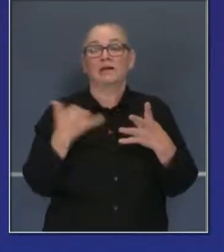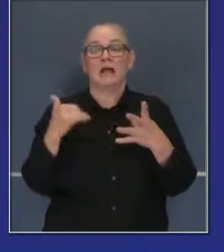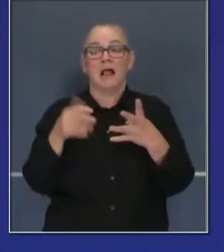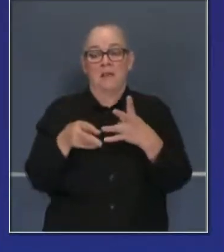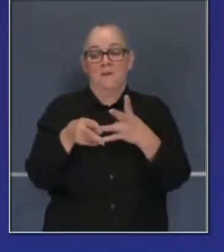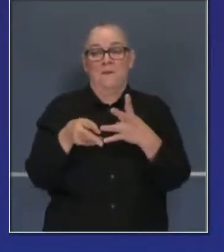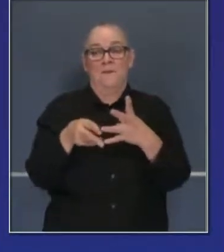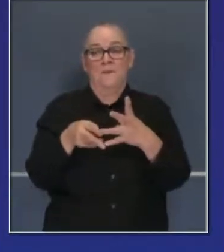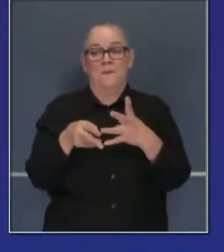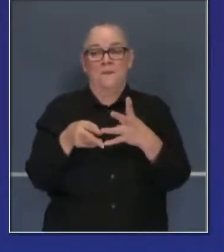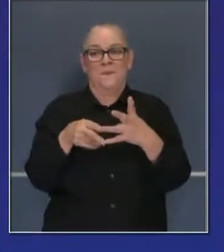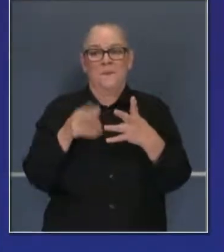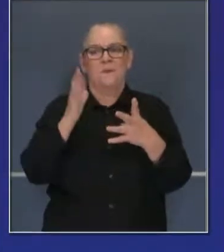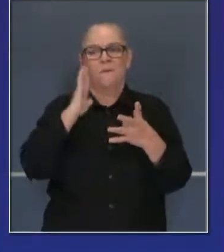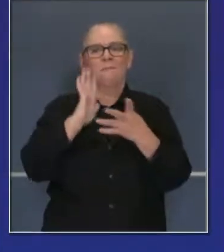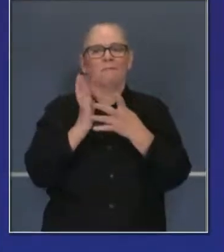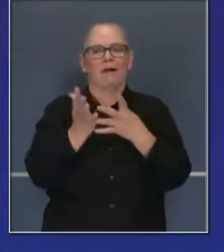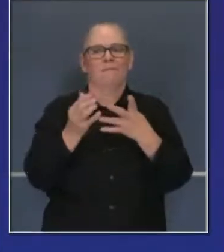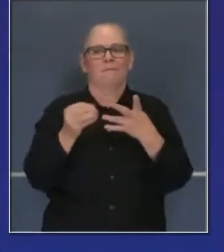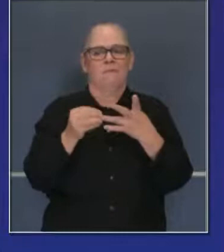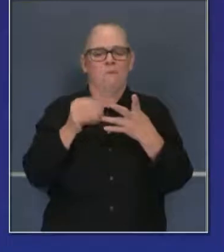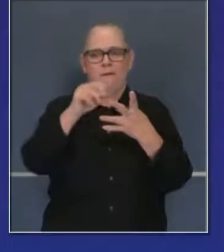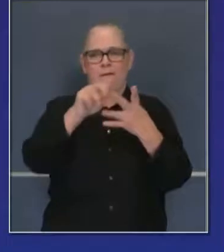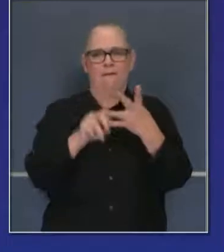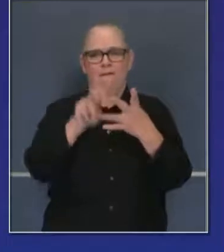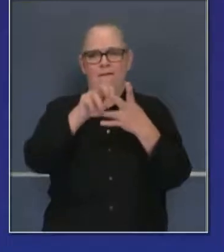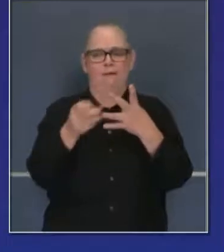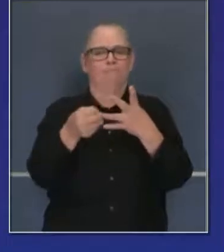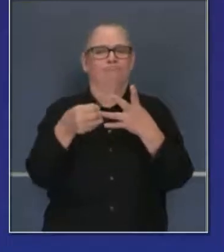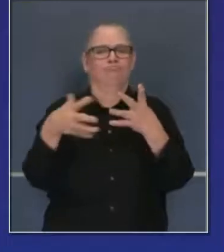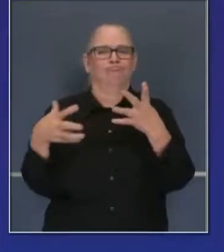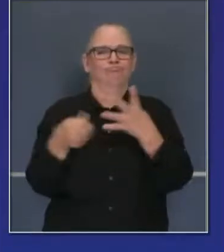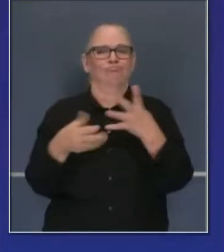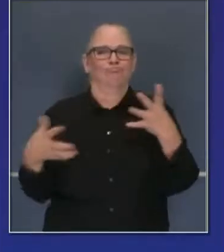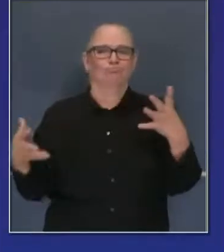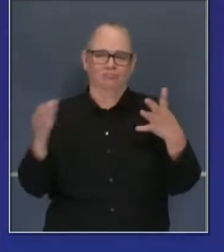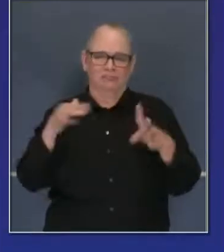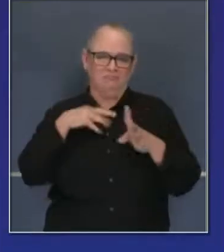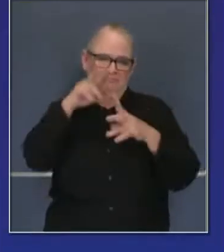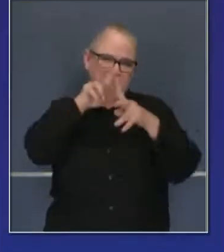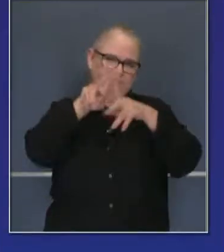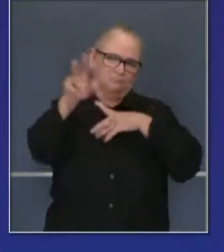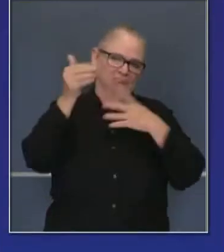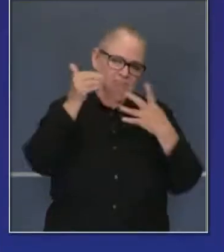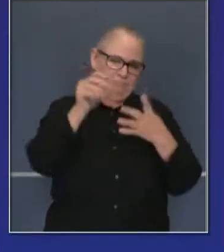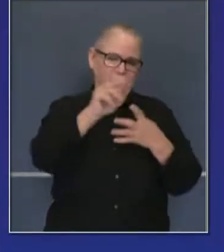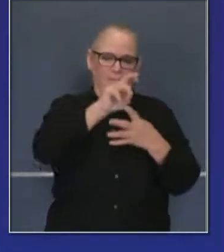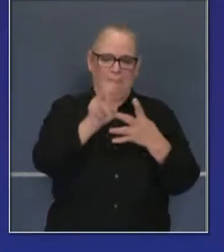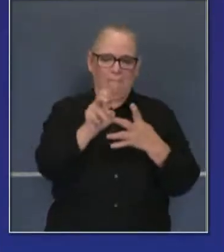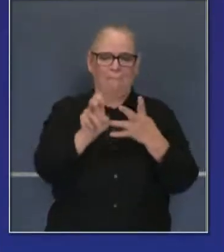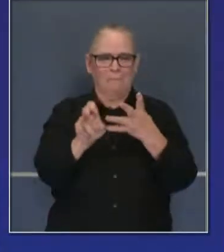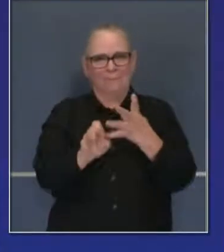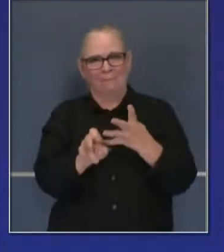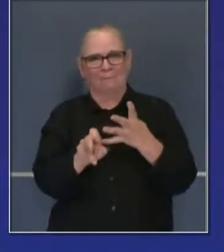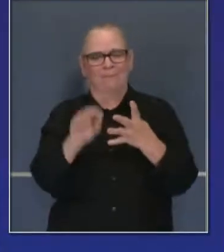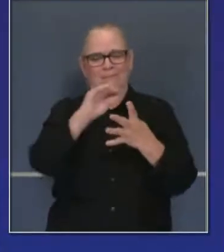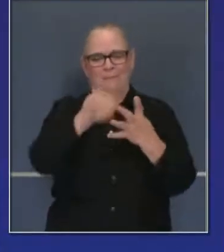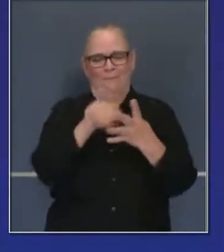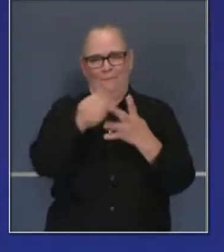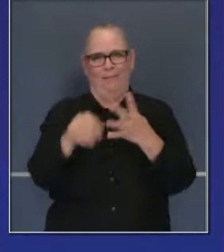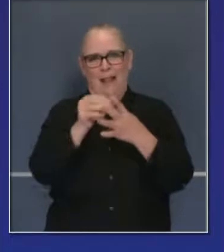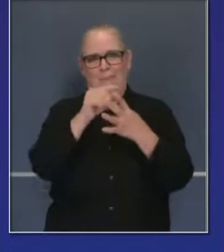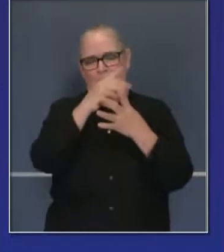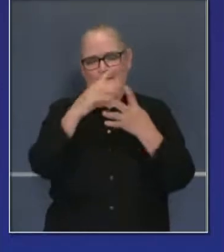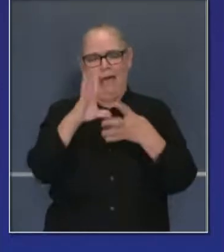growing next week as we will be 3 weeks into this new tiered strategy. But Dr. Galley can